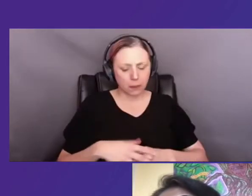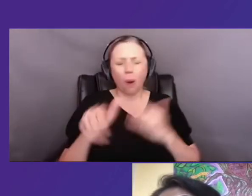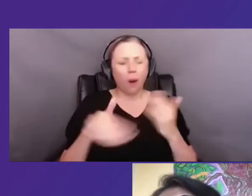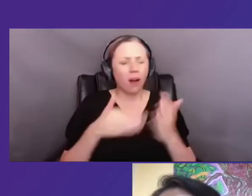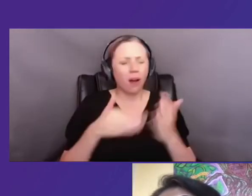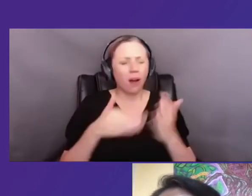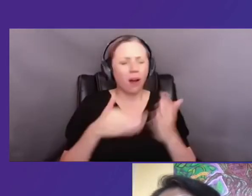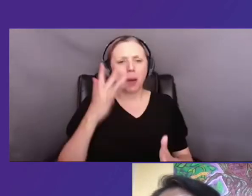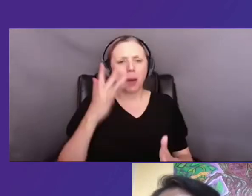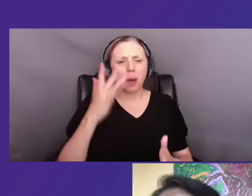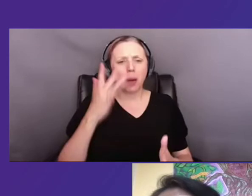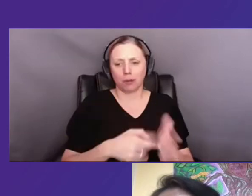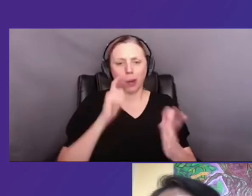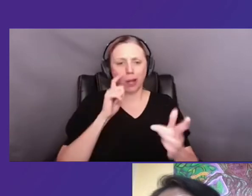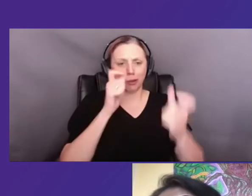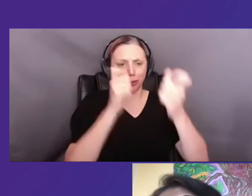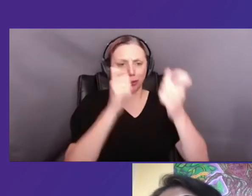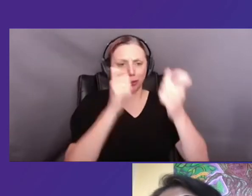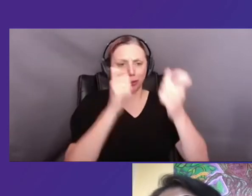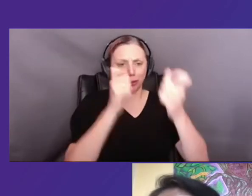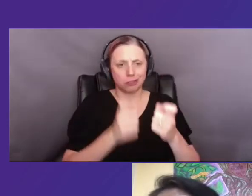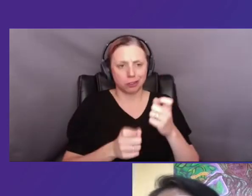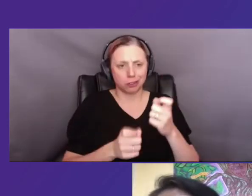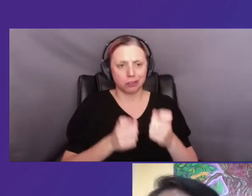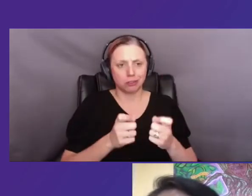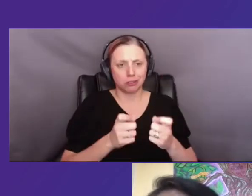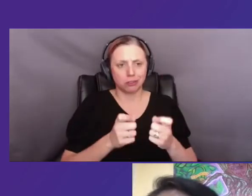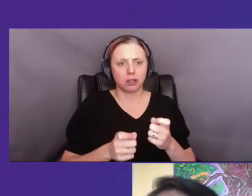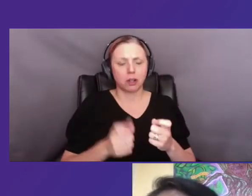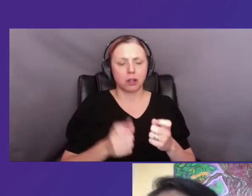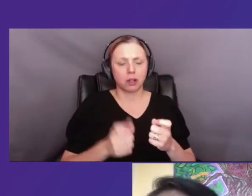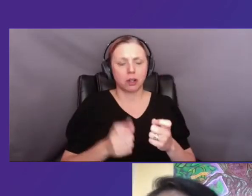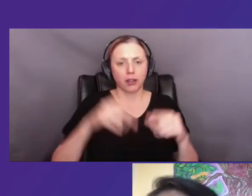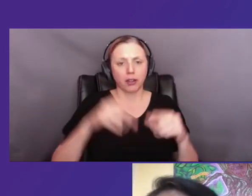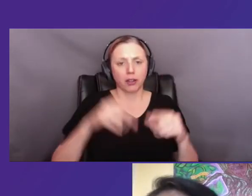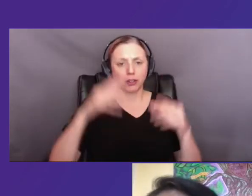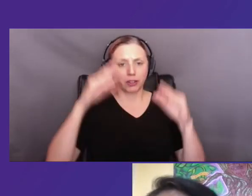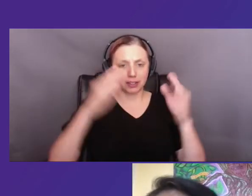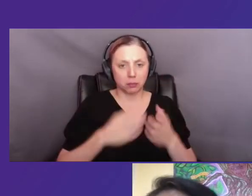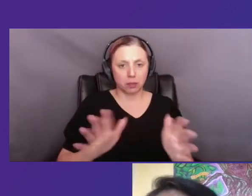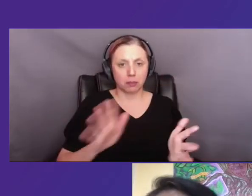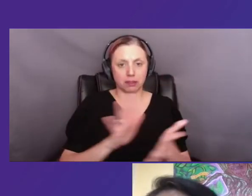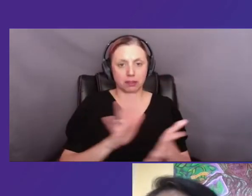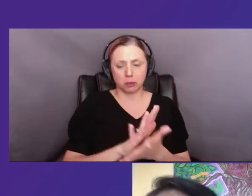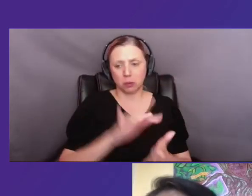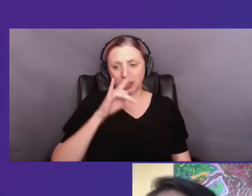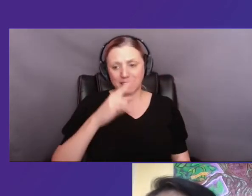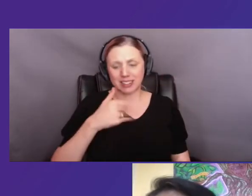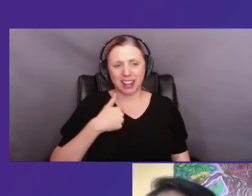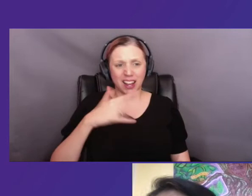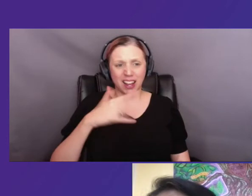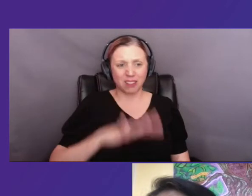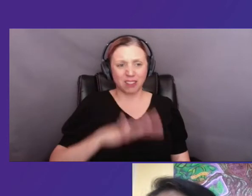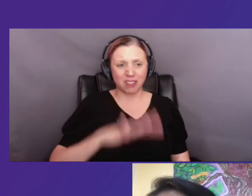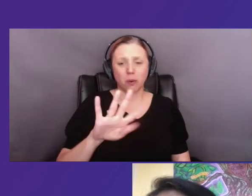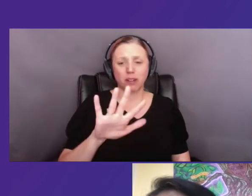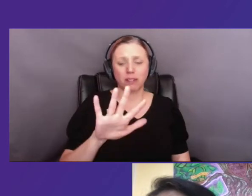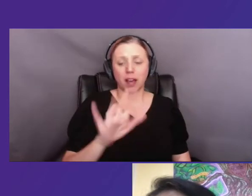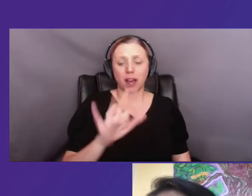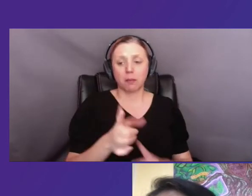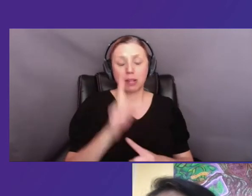could not teach these public school kids, and I had 45 minutes to a class, the same